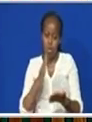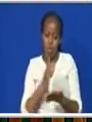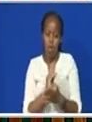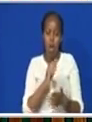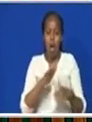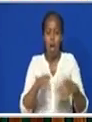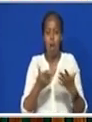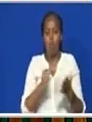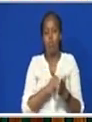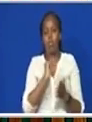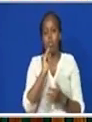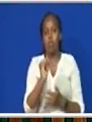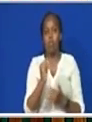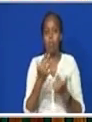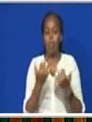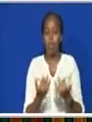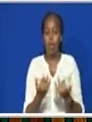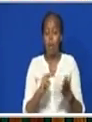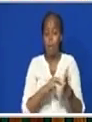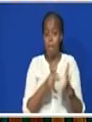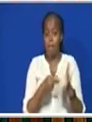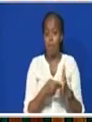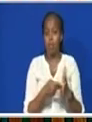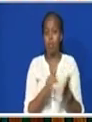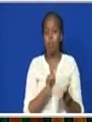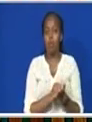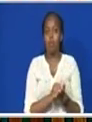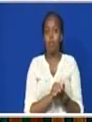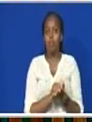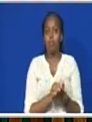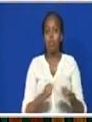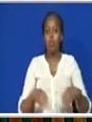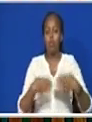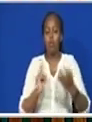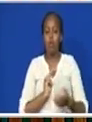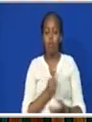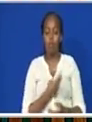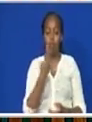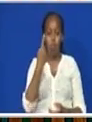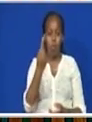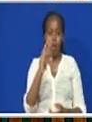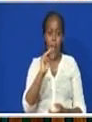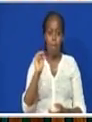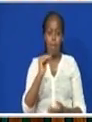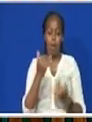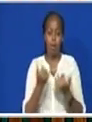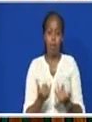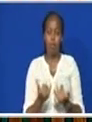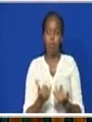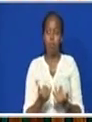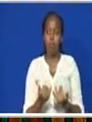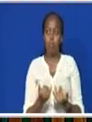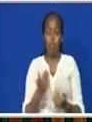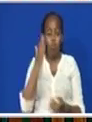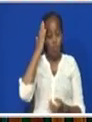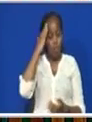is. And that means just stating will give us 1 mark. So of course, we know